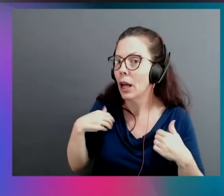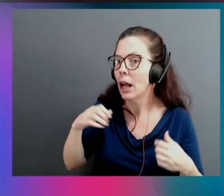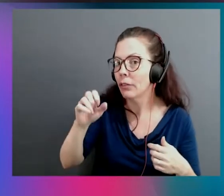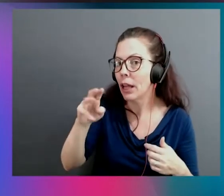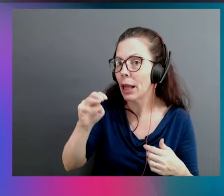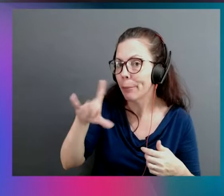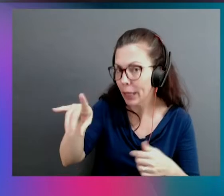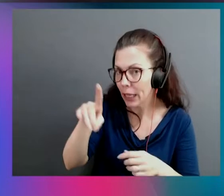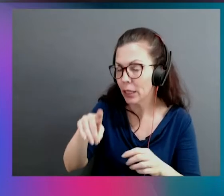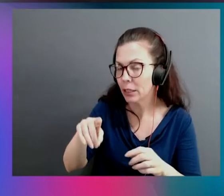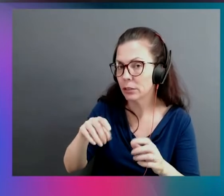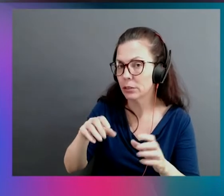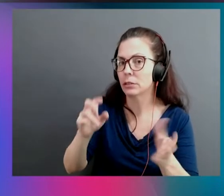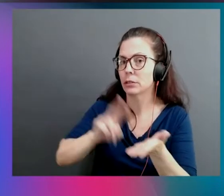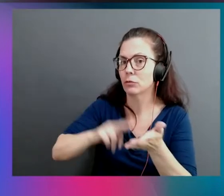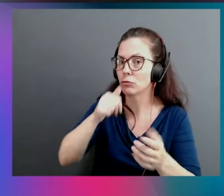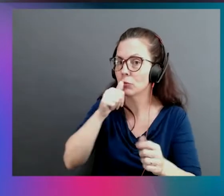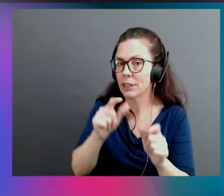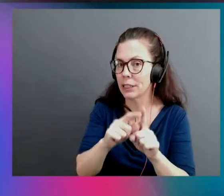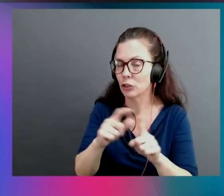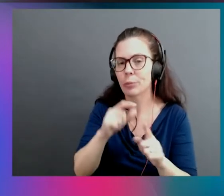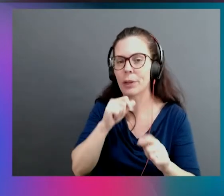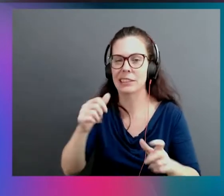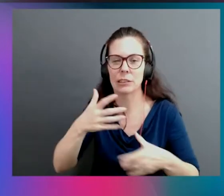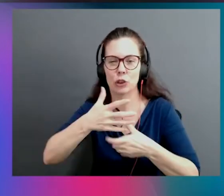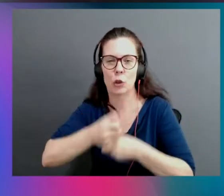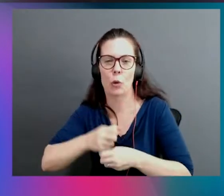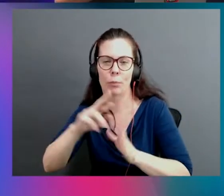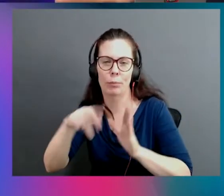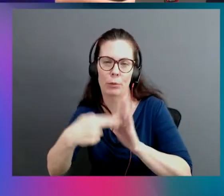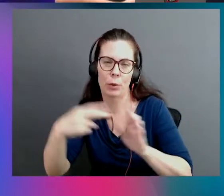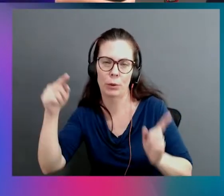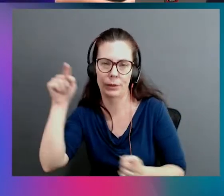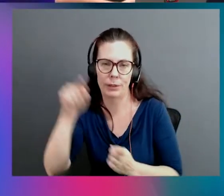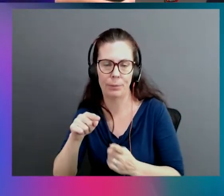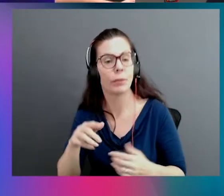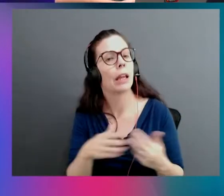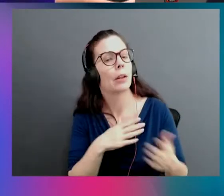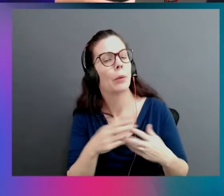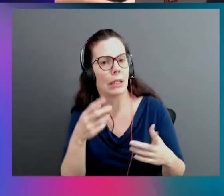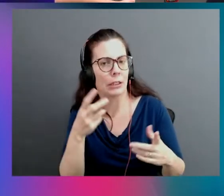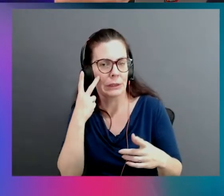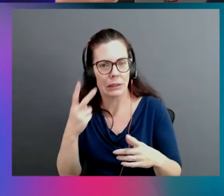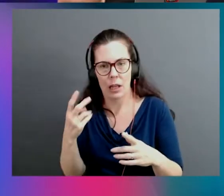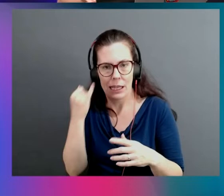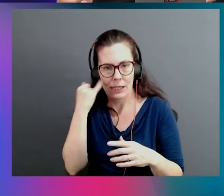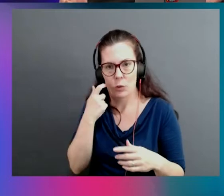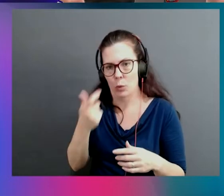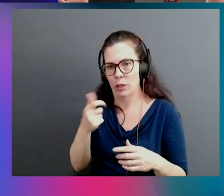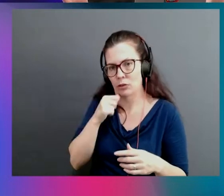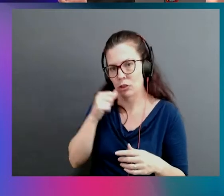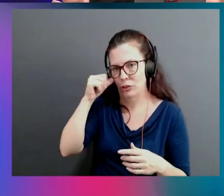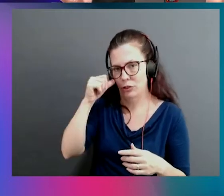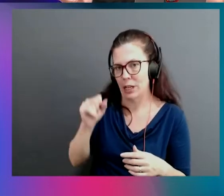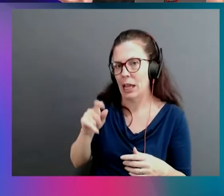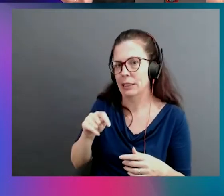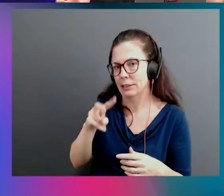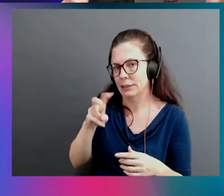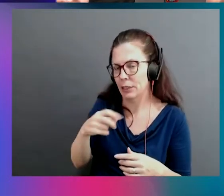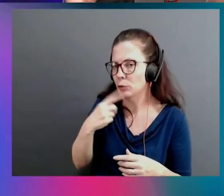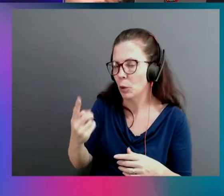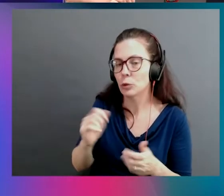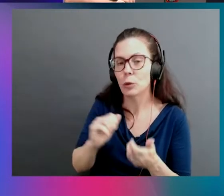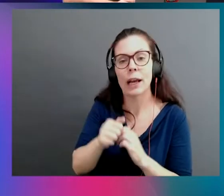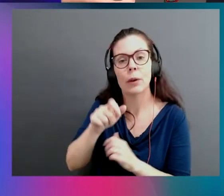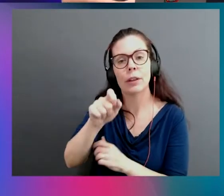I didn't scope my role down. Yep. So as Steve explained yesterday, if you caught us, the way that the .NET SDK or